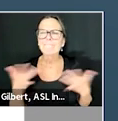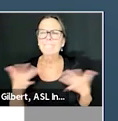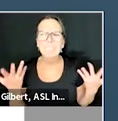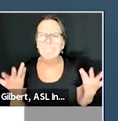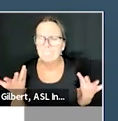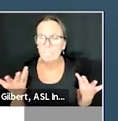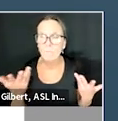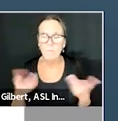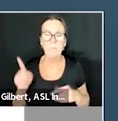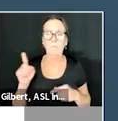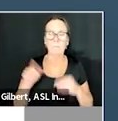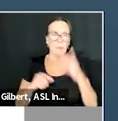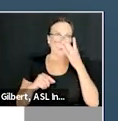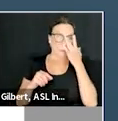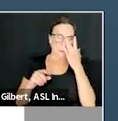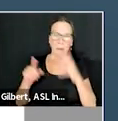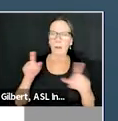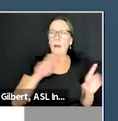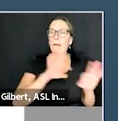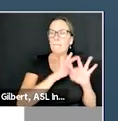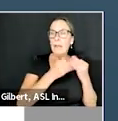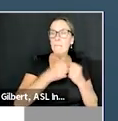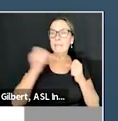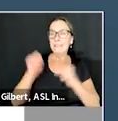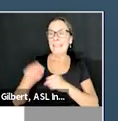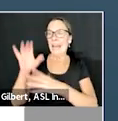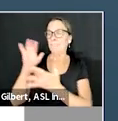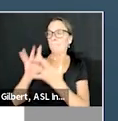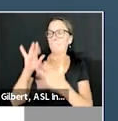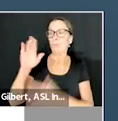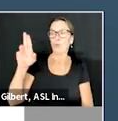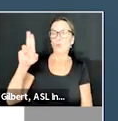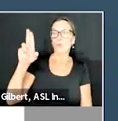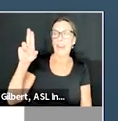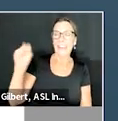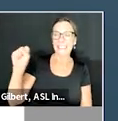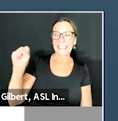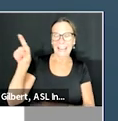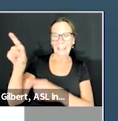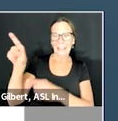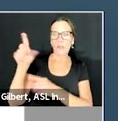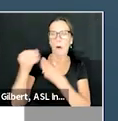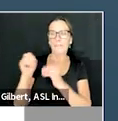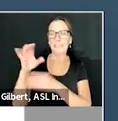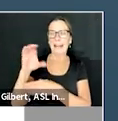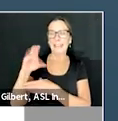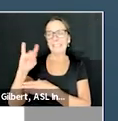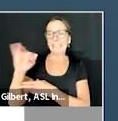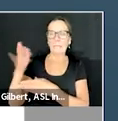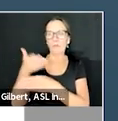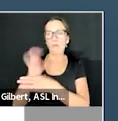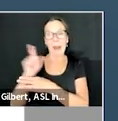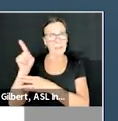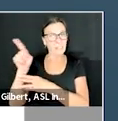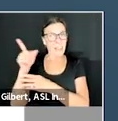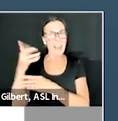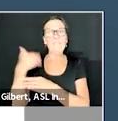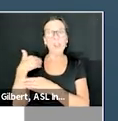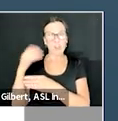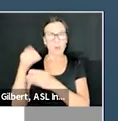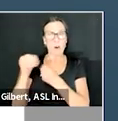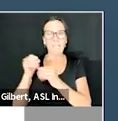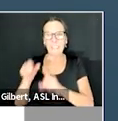Families can also contact the United States Office of Civil Rights. They have an office that focuses on